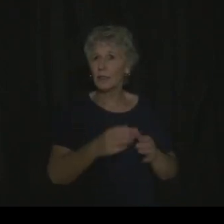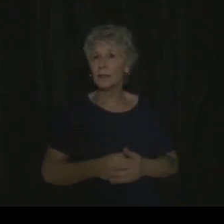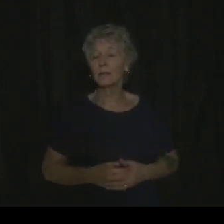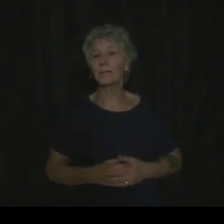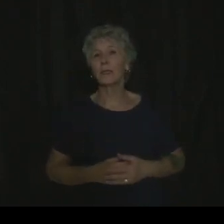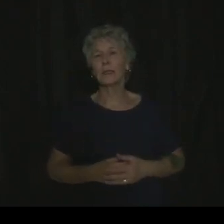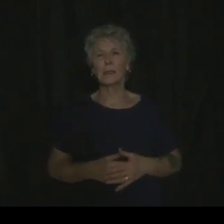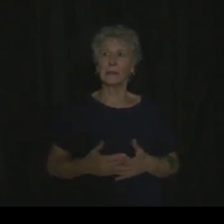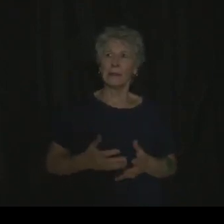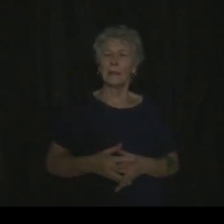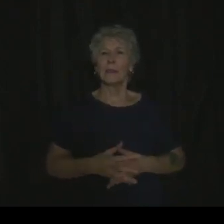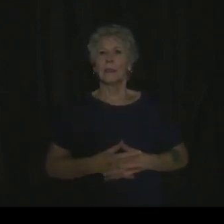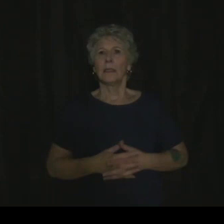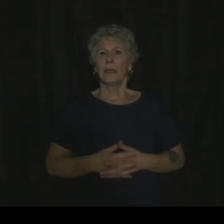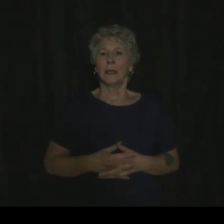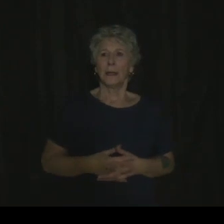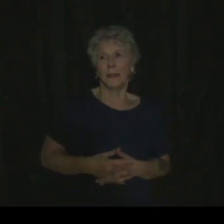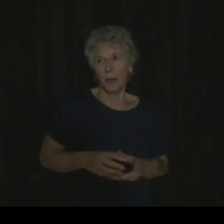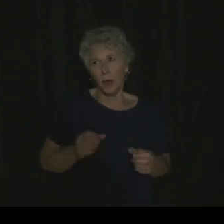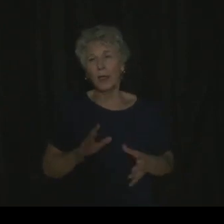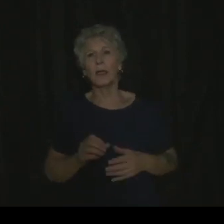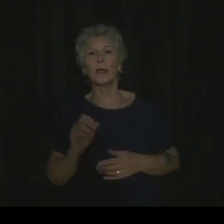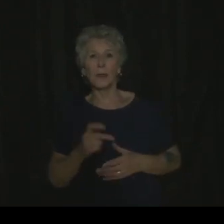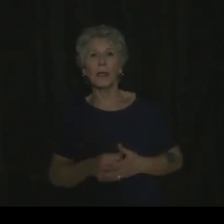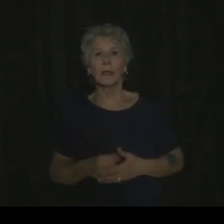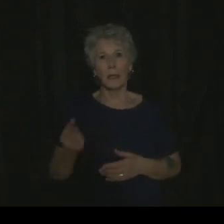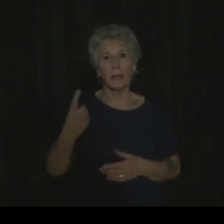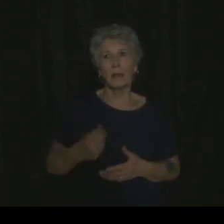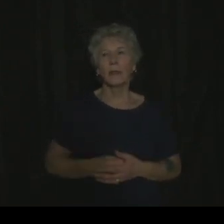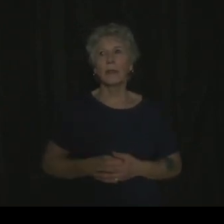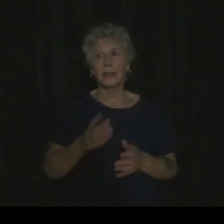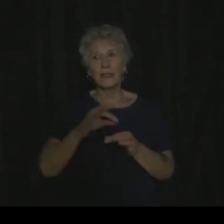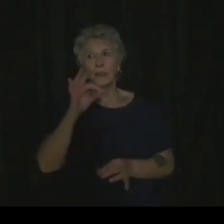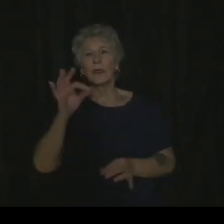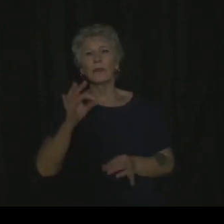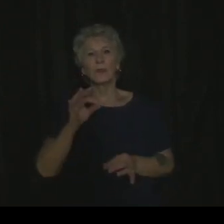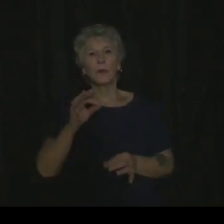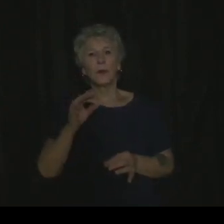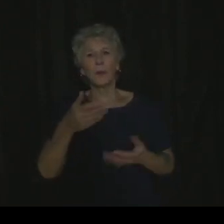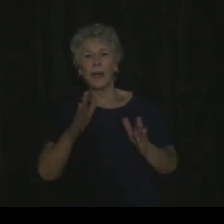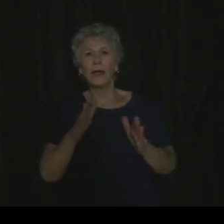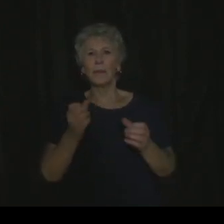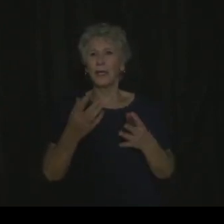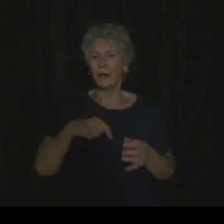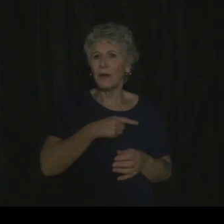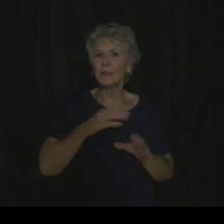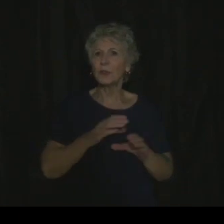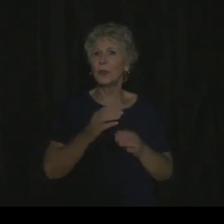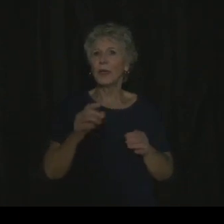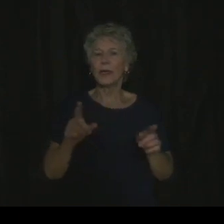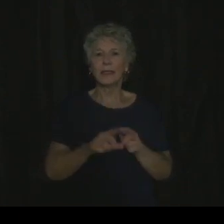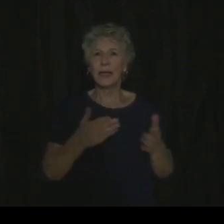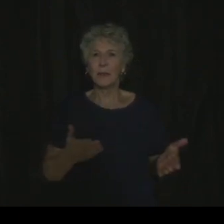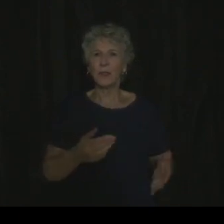And you say, well, I know, I can understand that. No, I don't think, in the spiritual realm, many of us do the same thing. You know, I've heard people complain. You